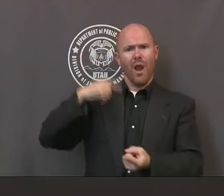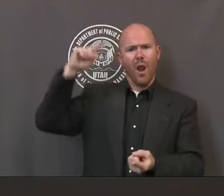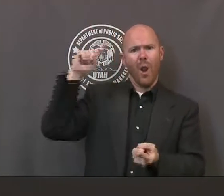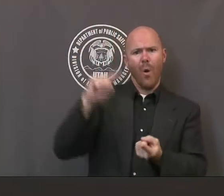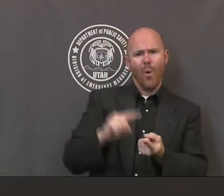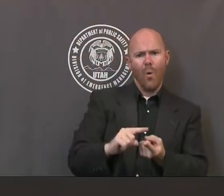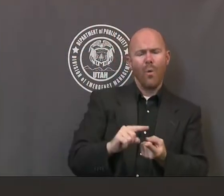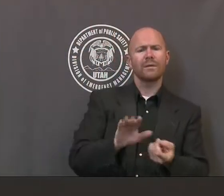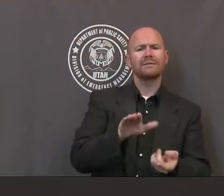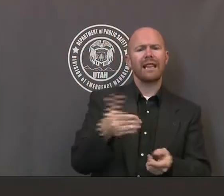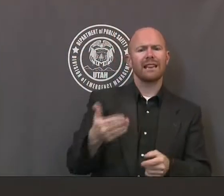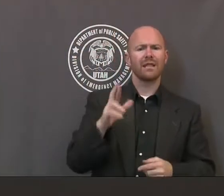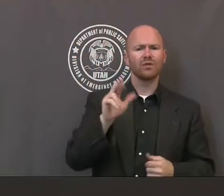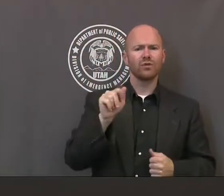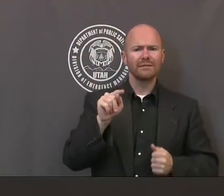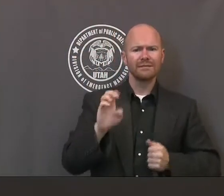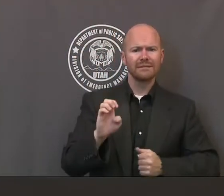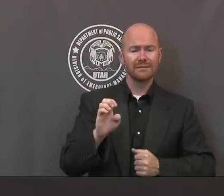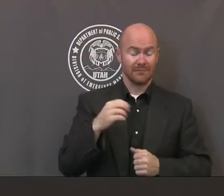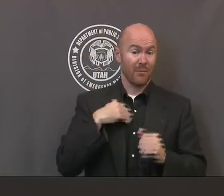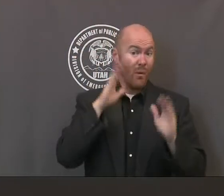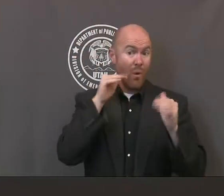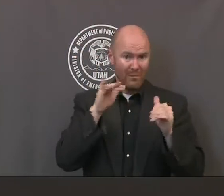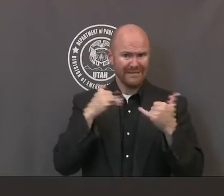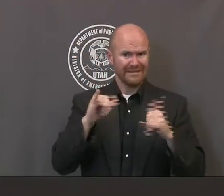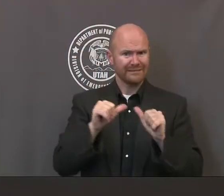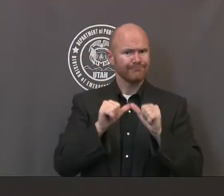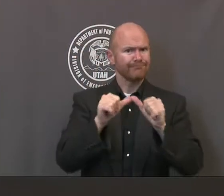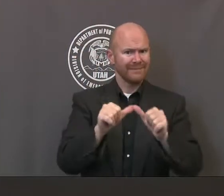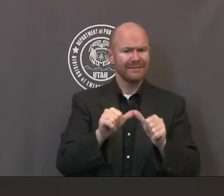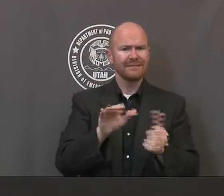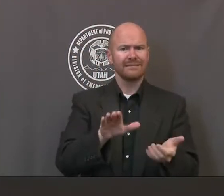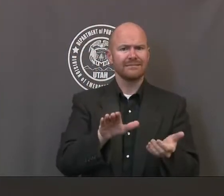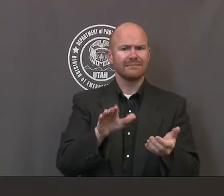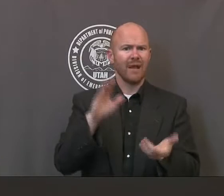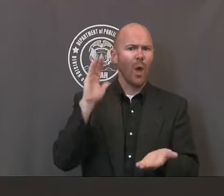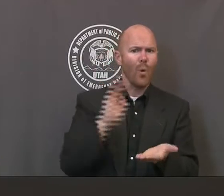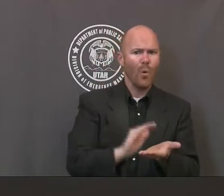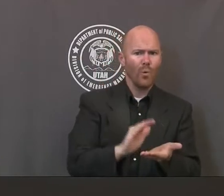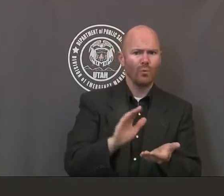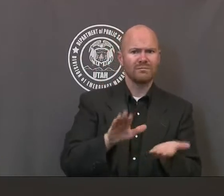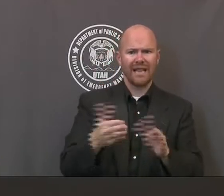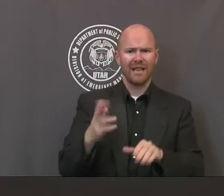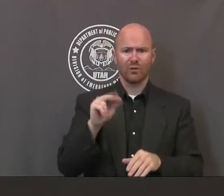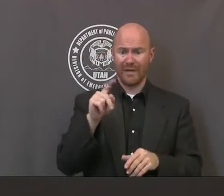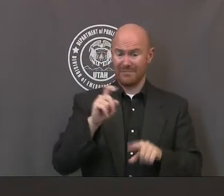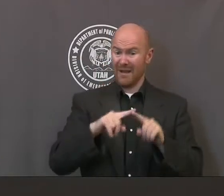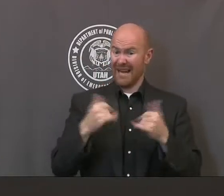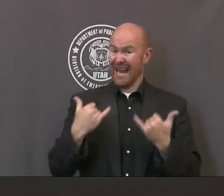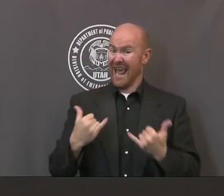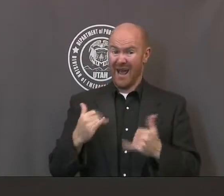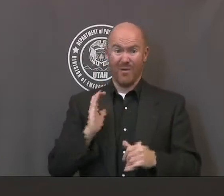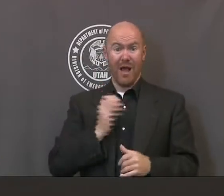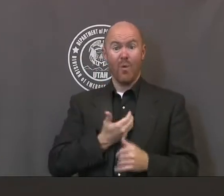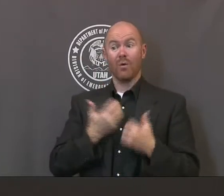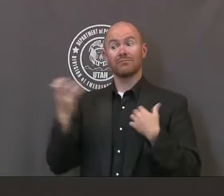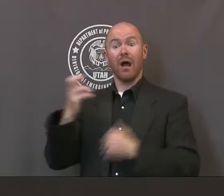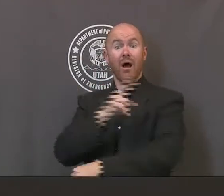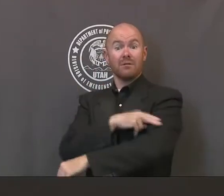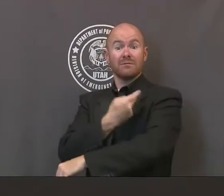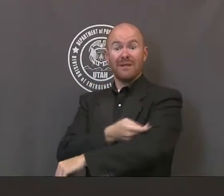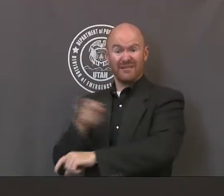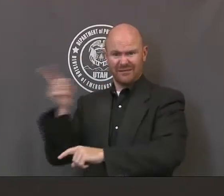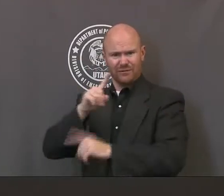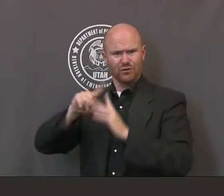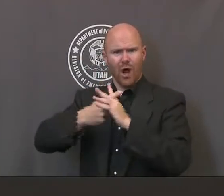rates in the country, and we pray that it will stay that way, the dramatic increase in infection has put the integrity of our healthcare system at